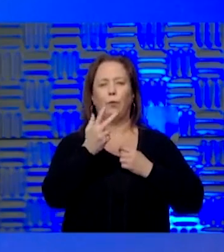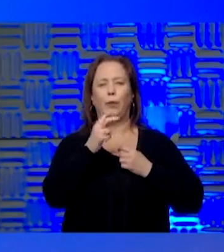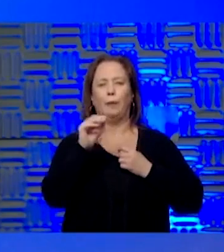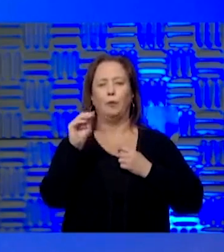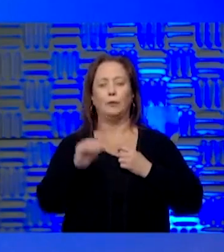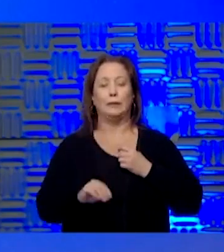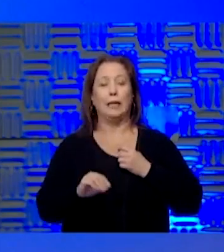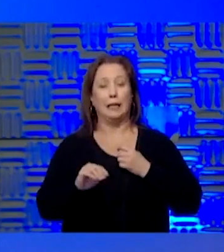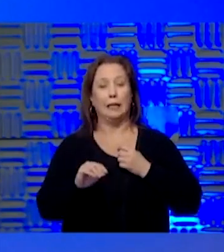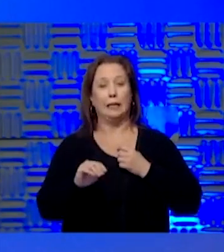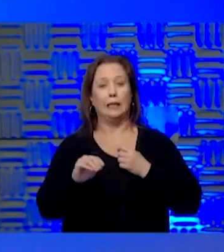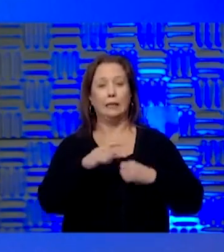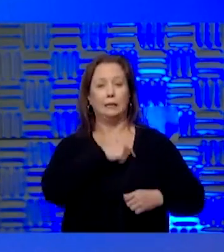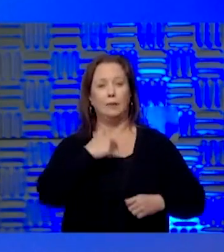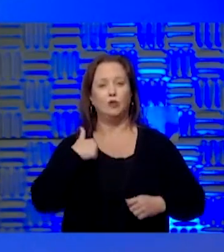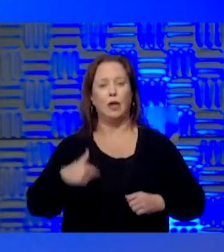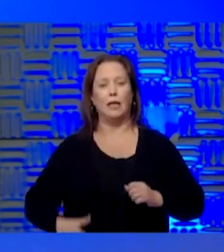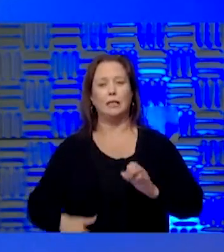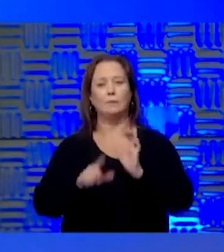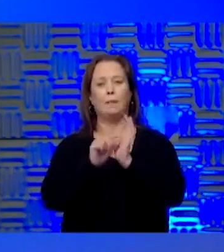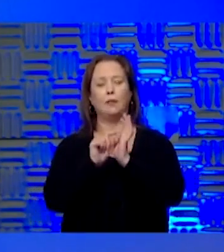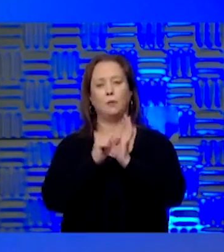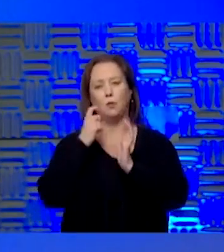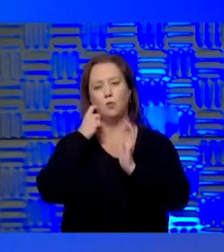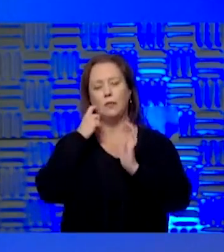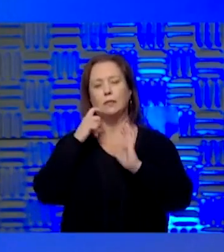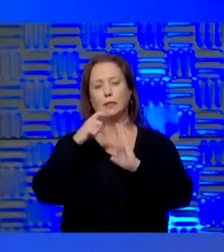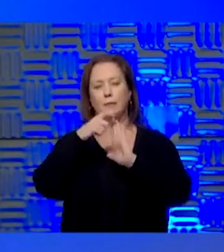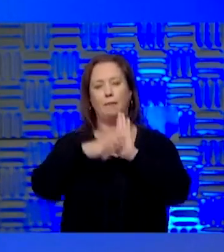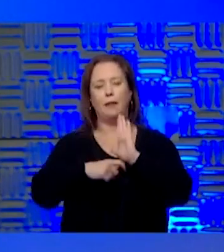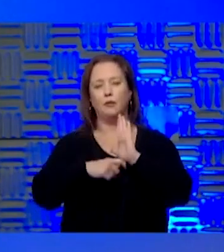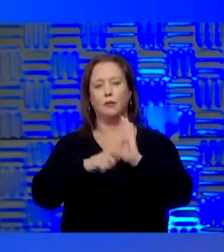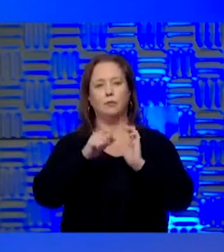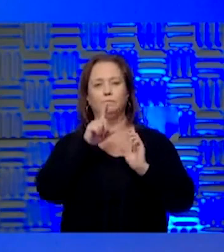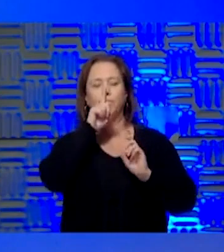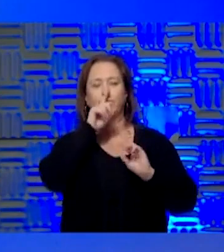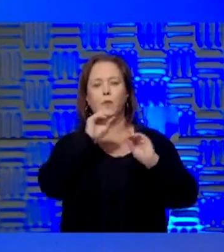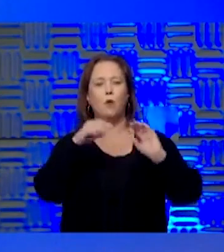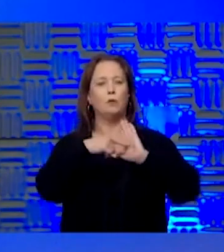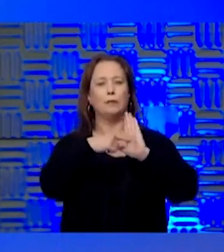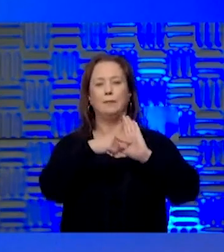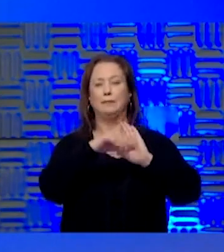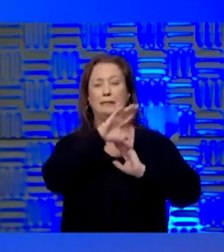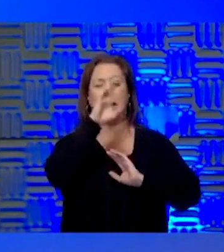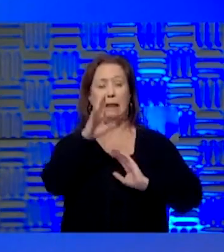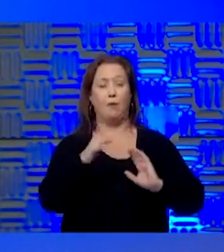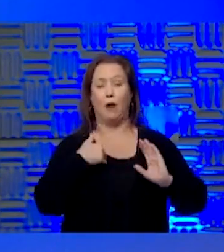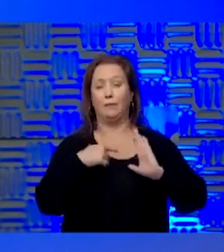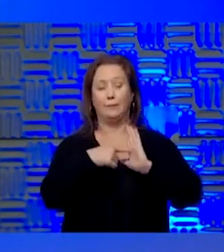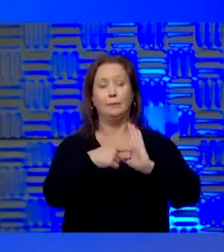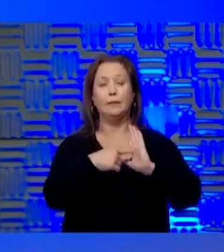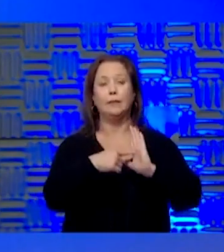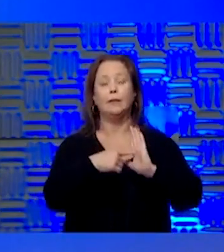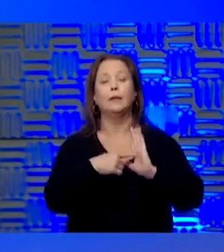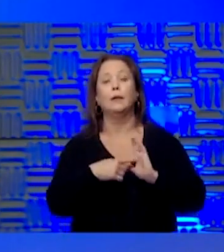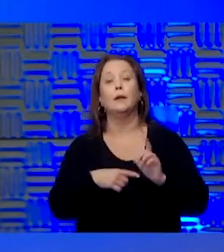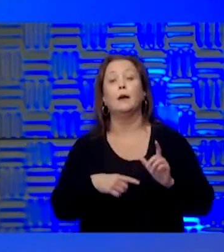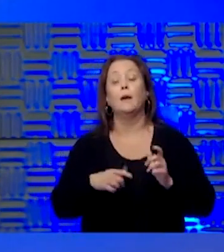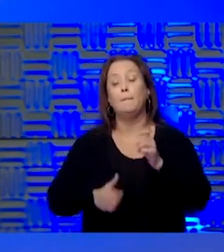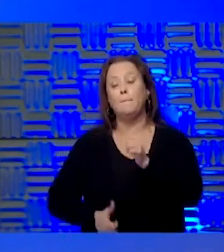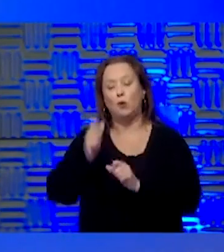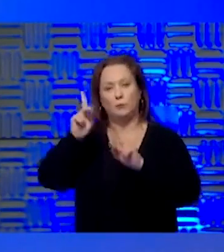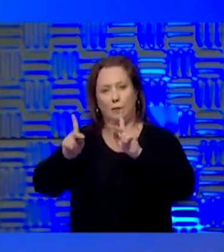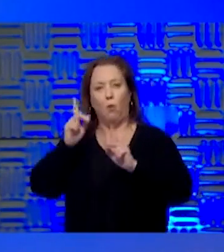some of the Chinese publications and some of our recent publications, that will not have any symptoms ever. So we know that most people are going to